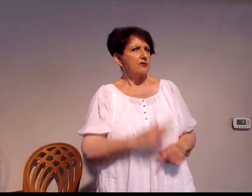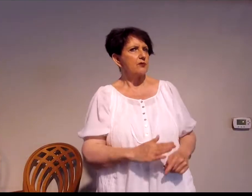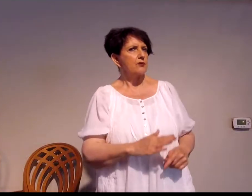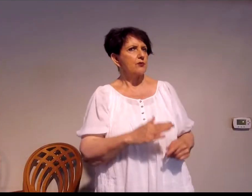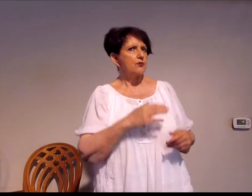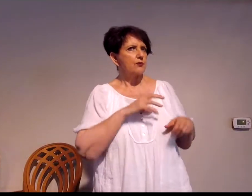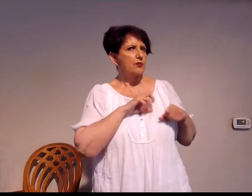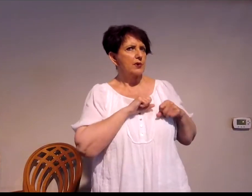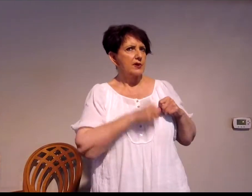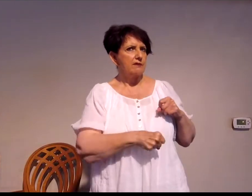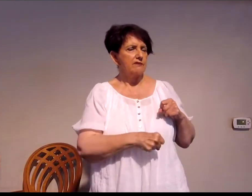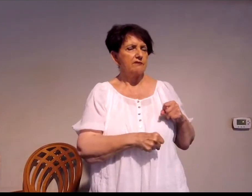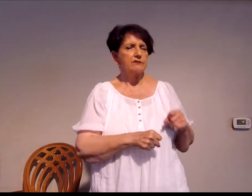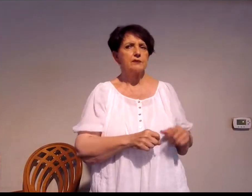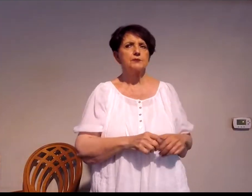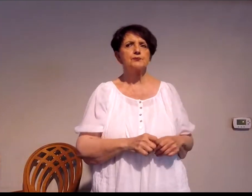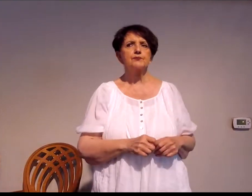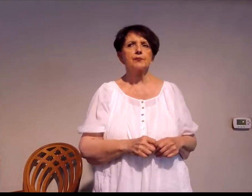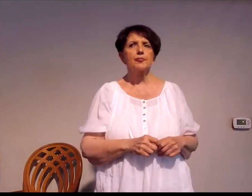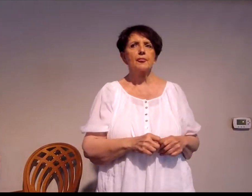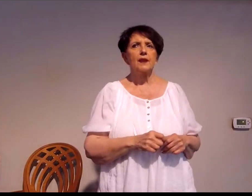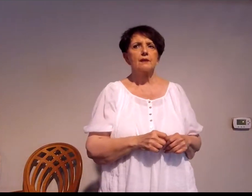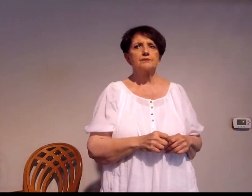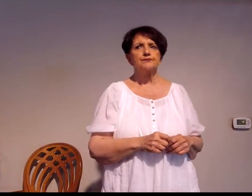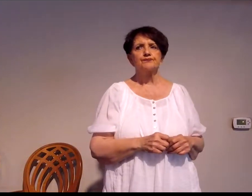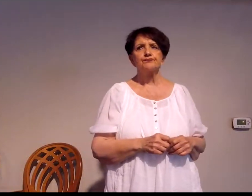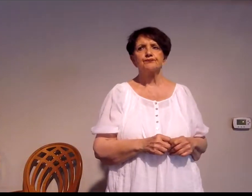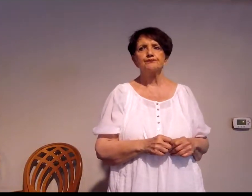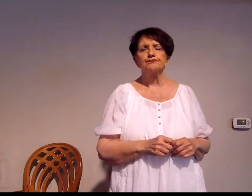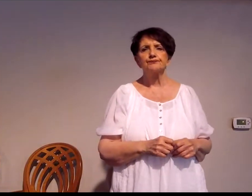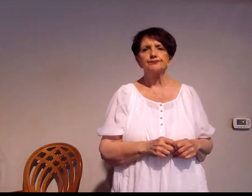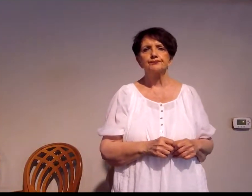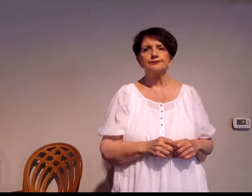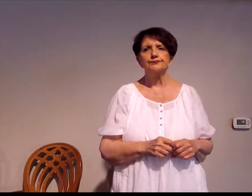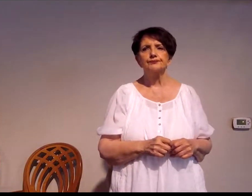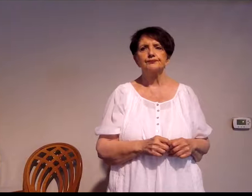family. If we didn't have it, our family of origin, right?